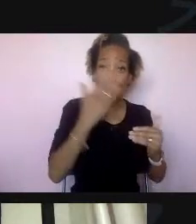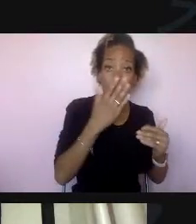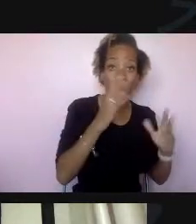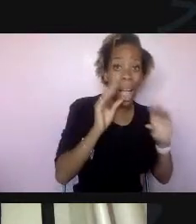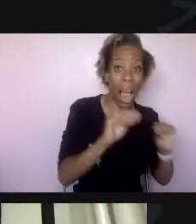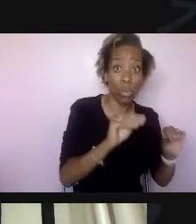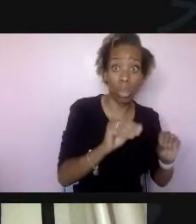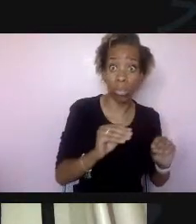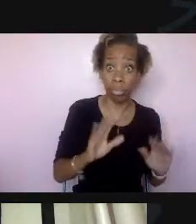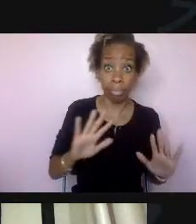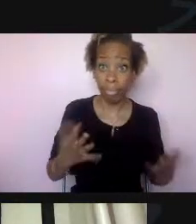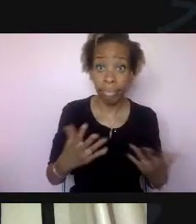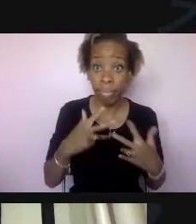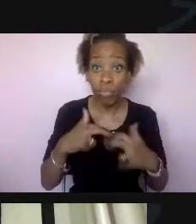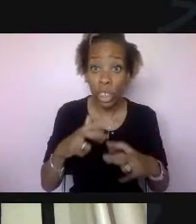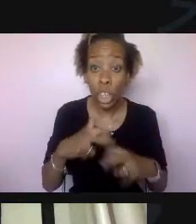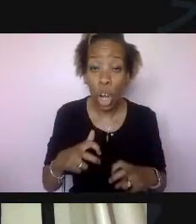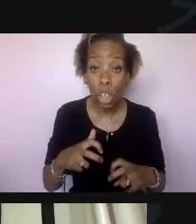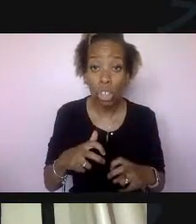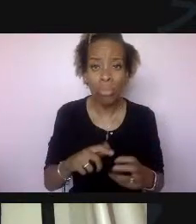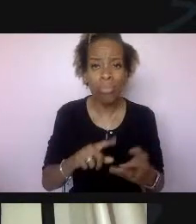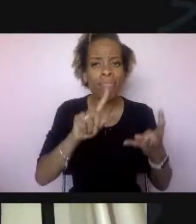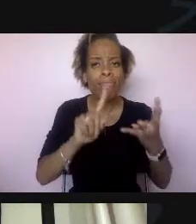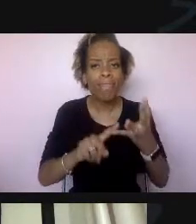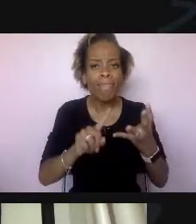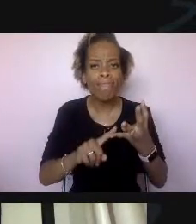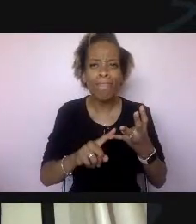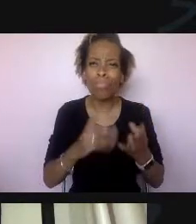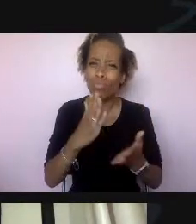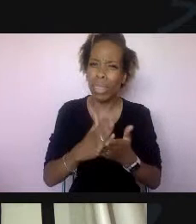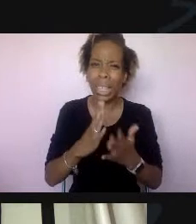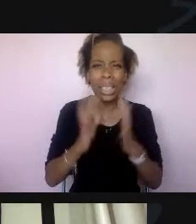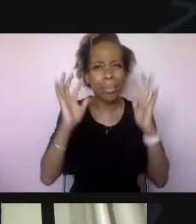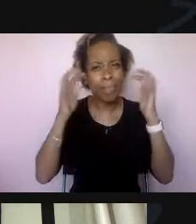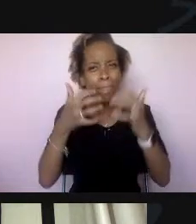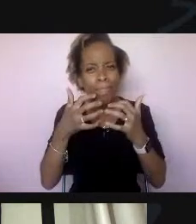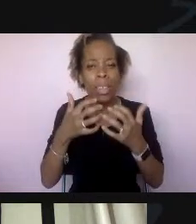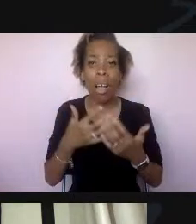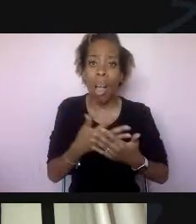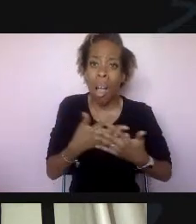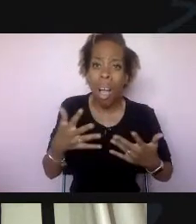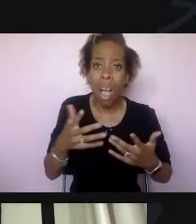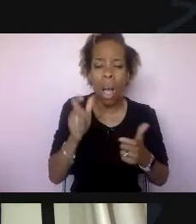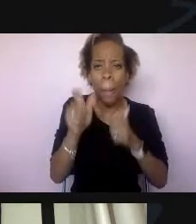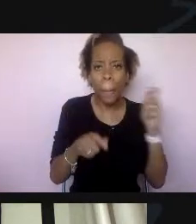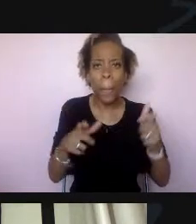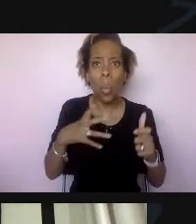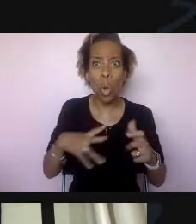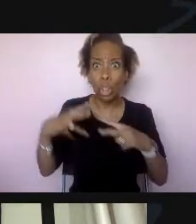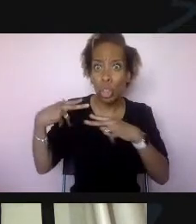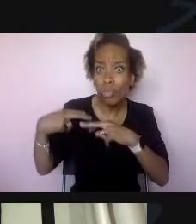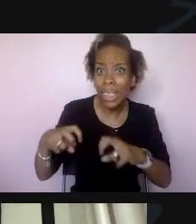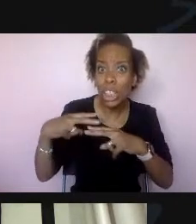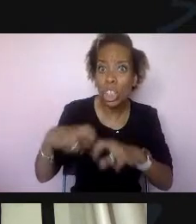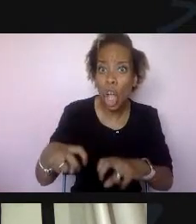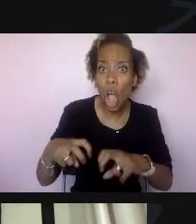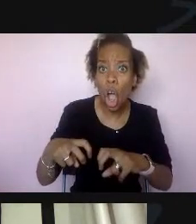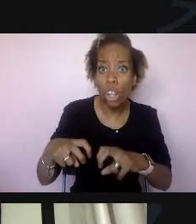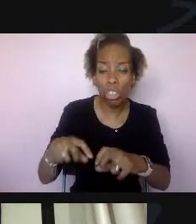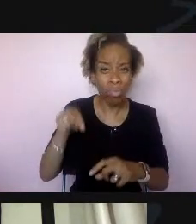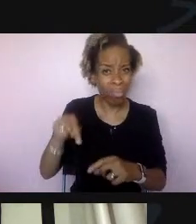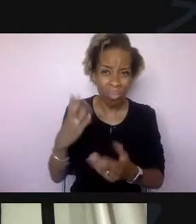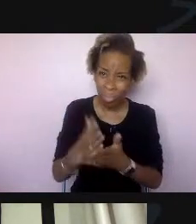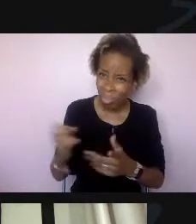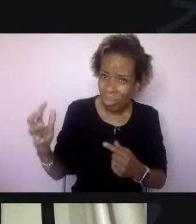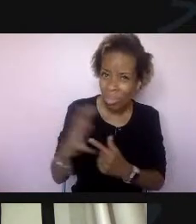research on that? And another thing which really, really is disturbing is the amount of people who want to do research in the area, which of course is really, really something important,